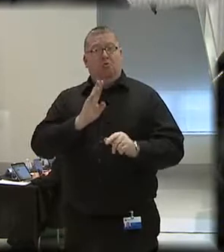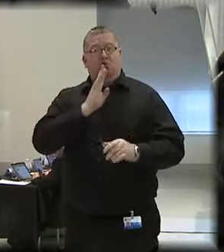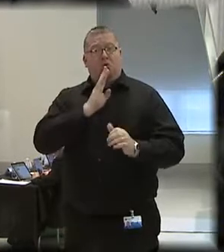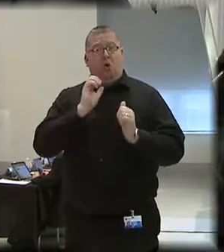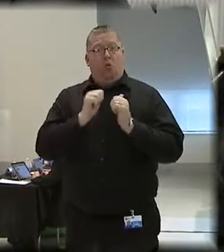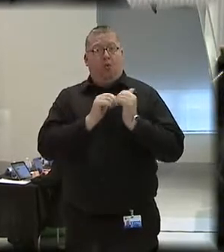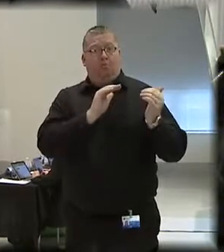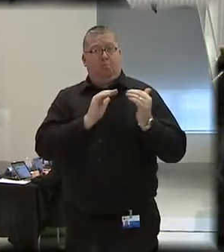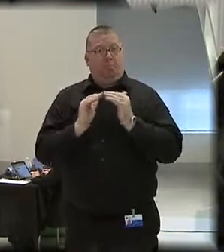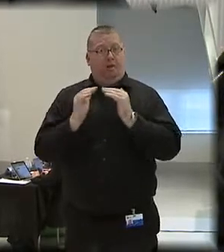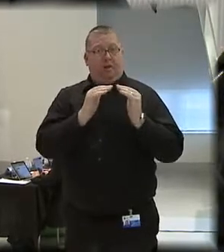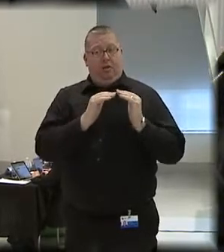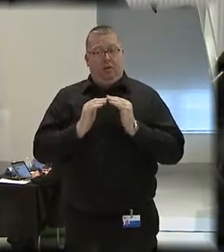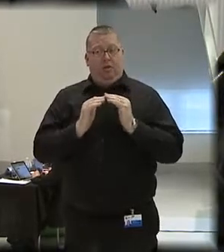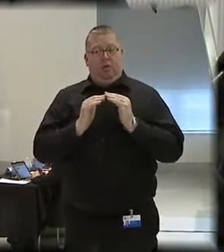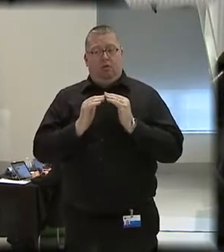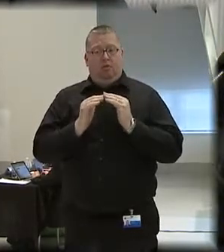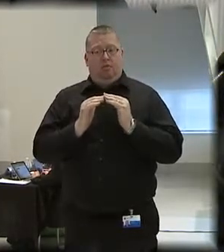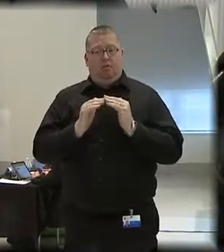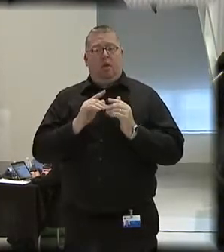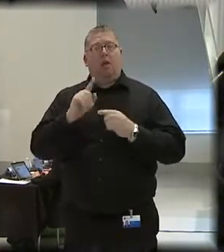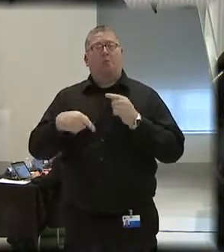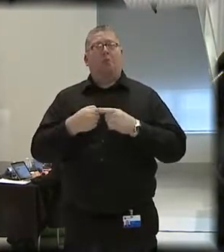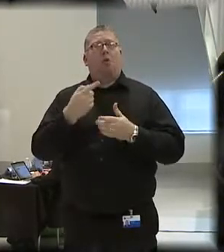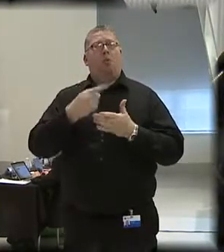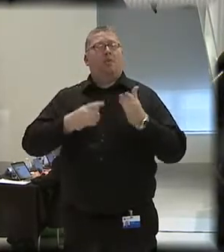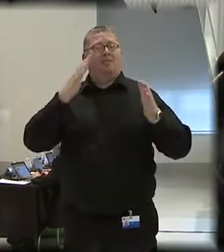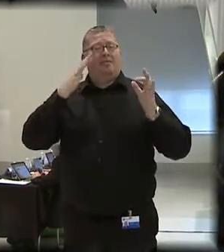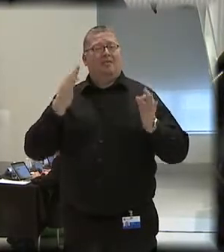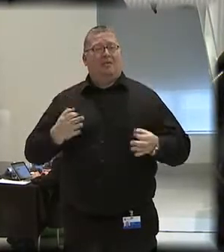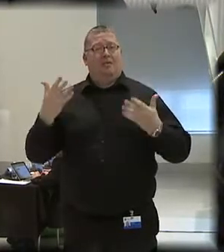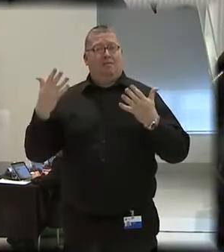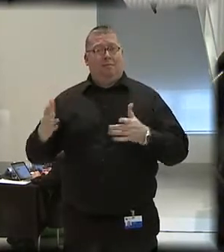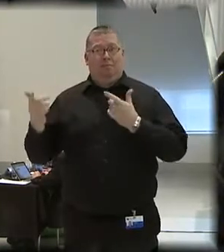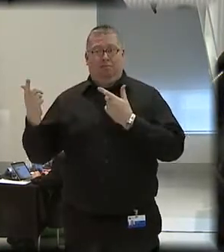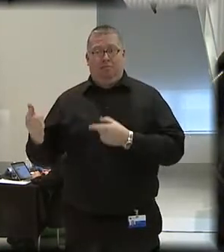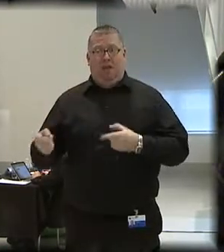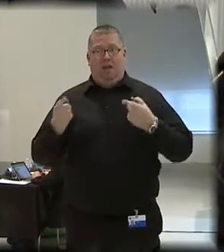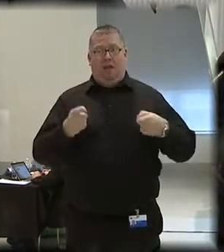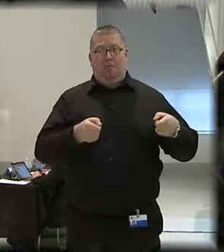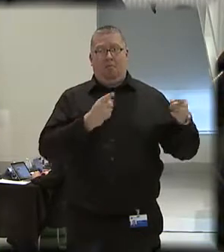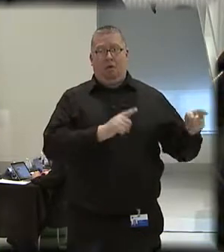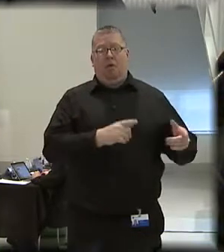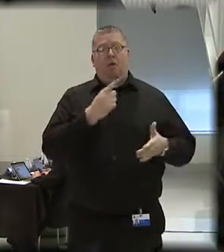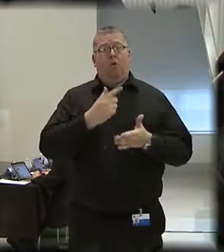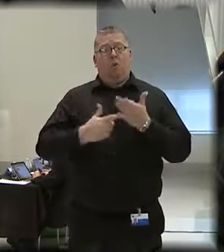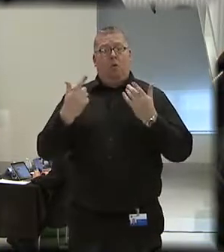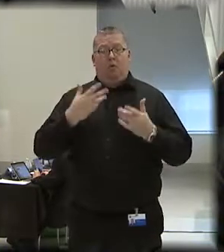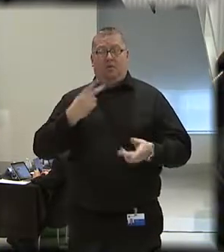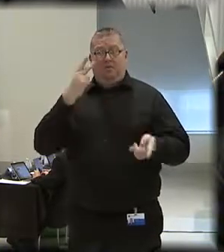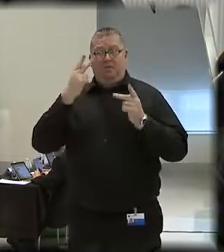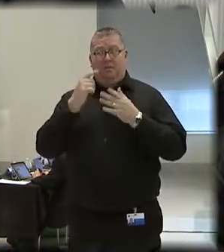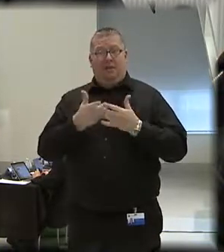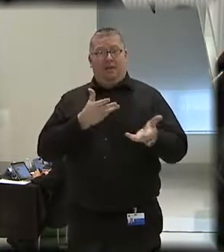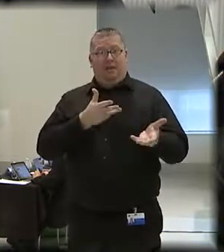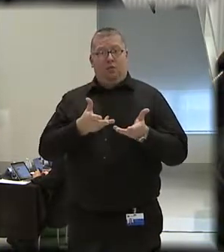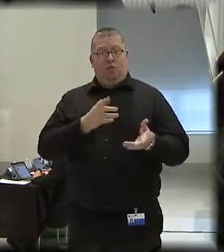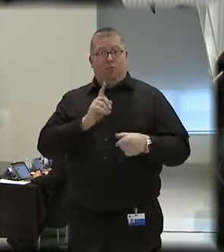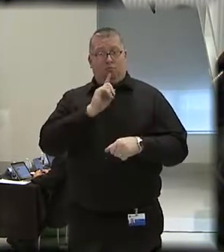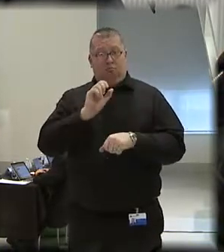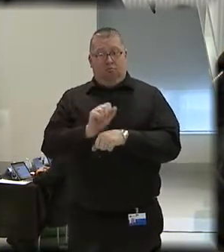fellow officers or her fellow officers about what decisions were made, what happened, what the interaction was, it